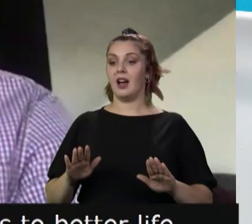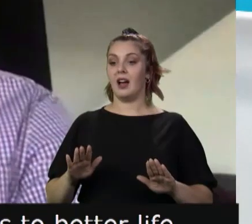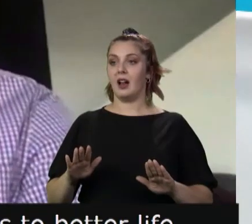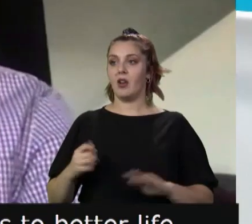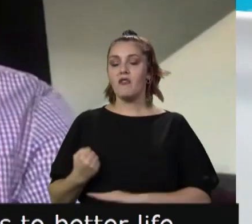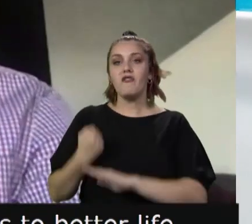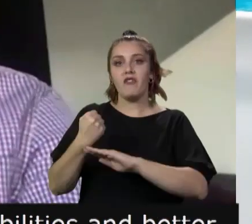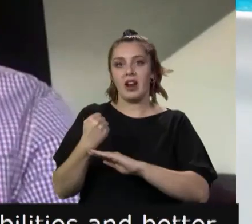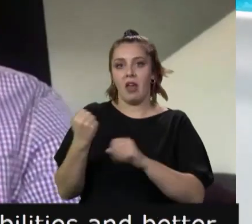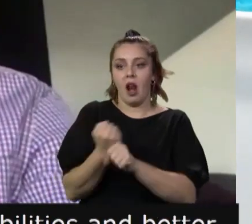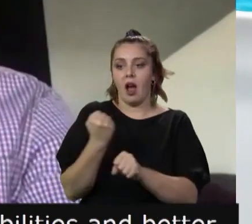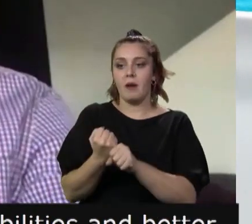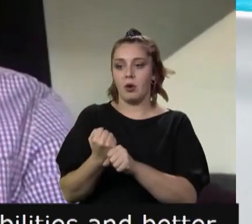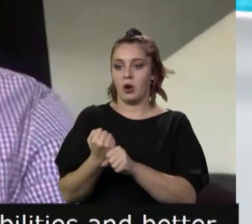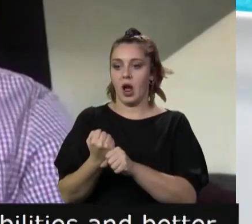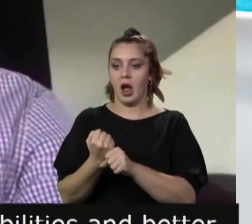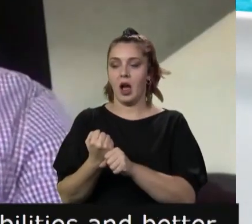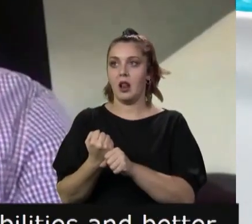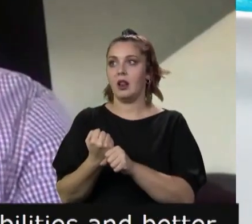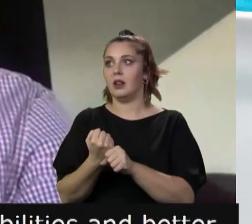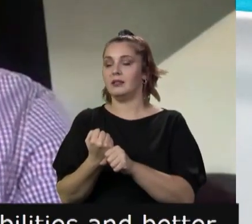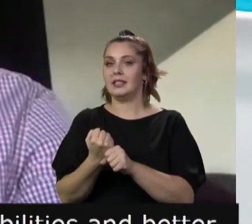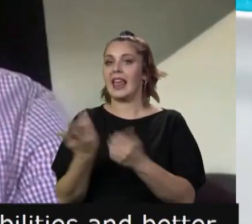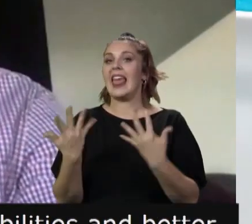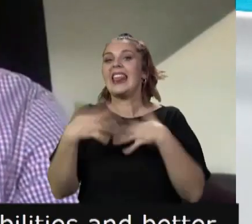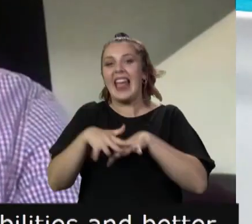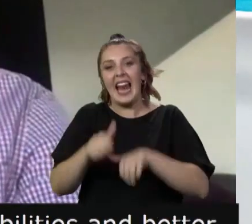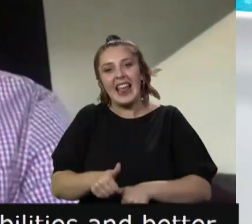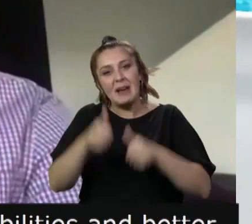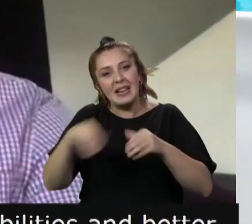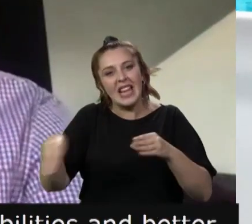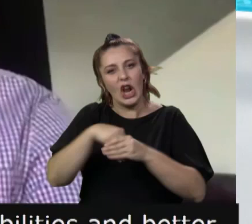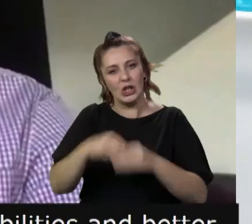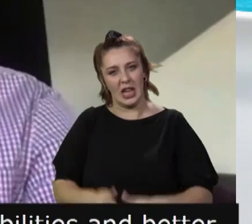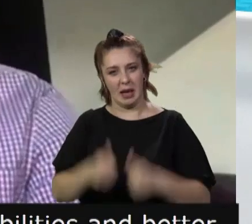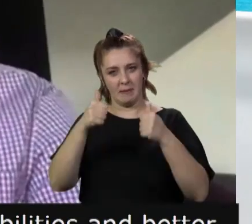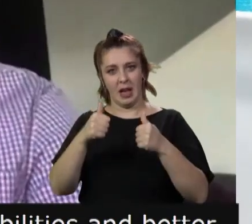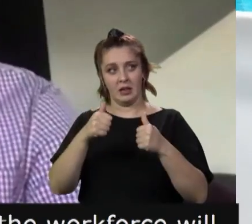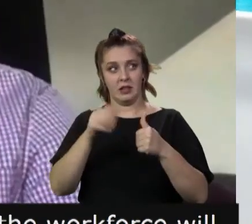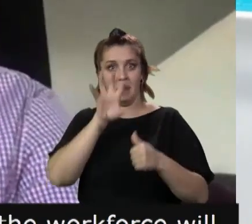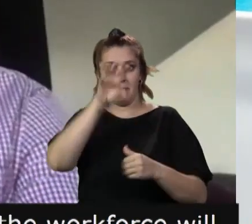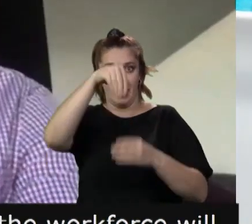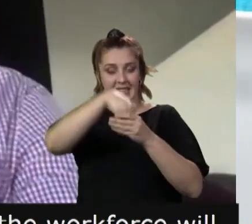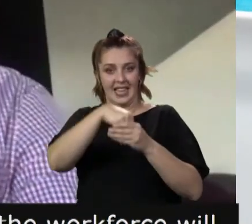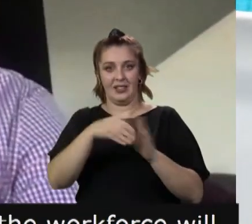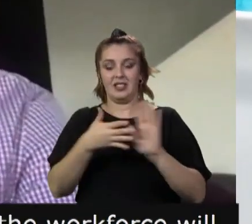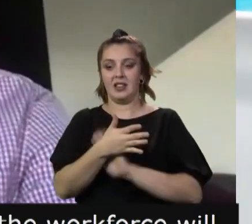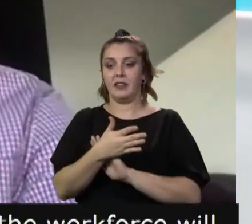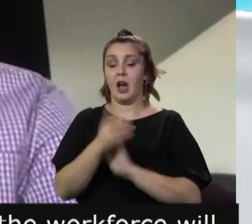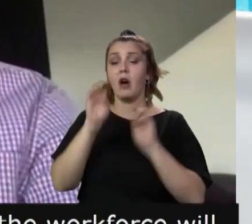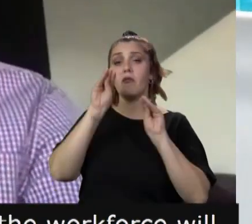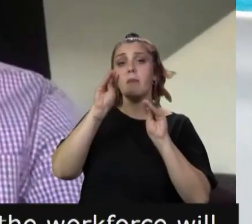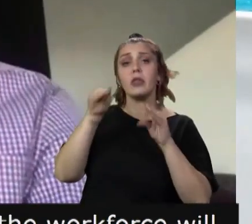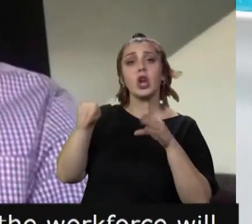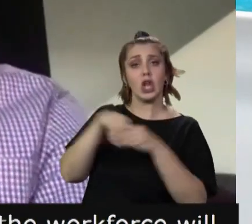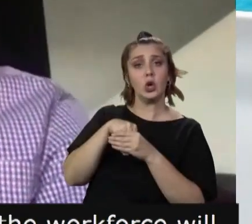More students means that the workforce will be more inclusive and fully integrated for